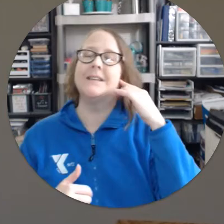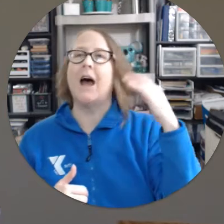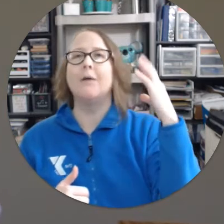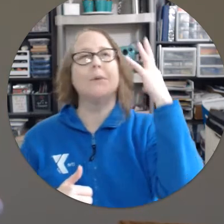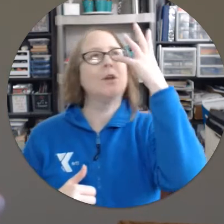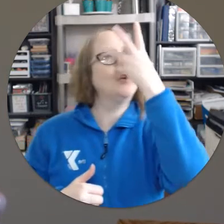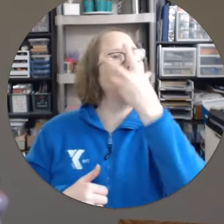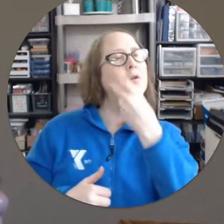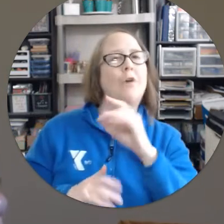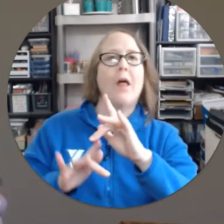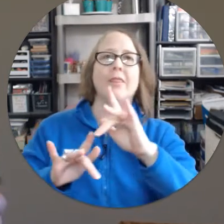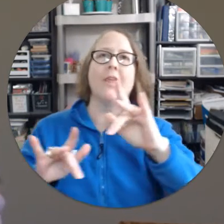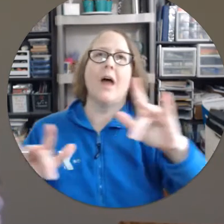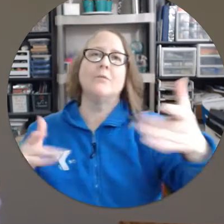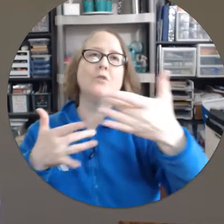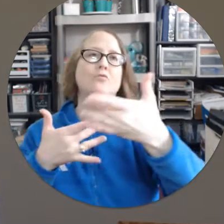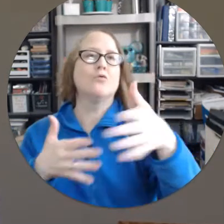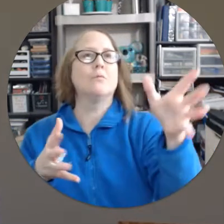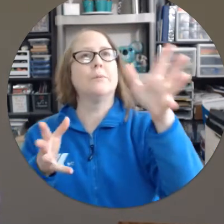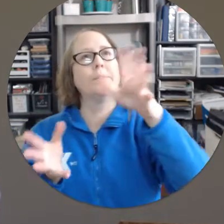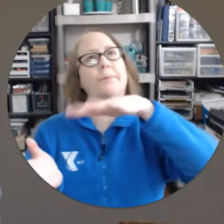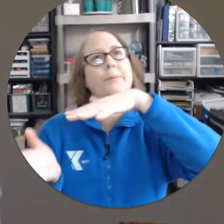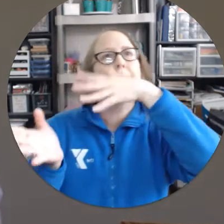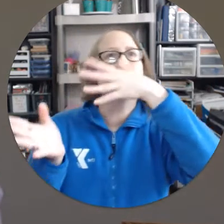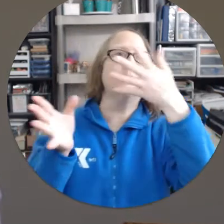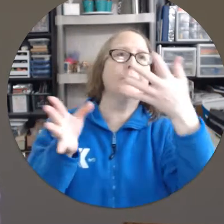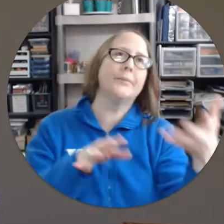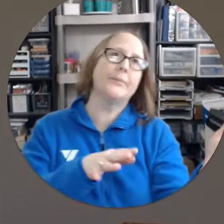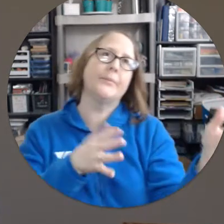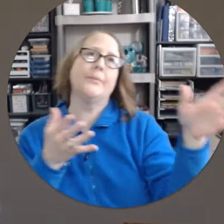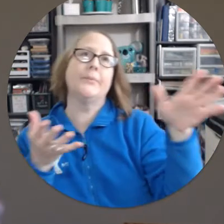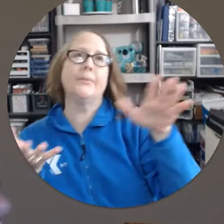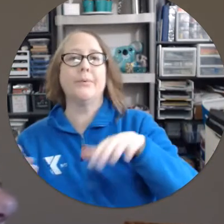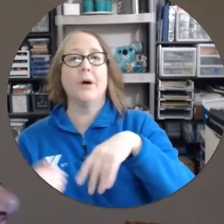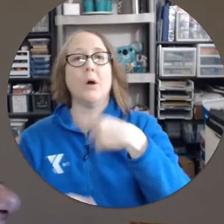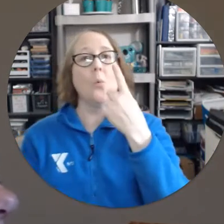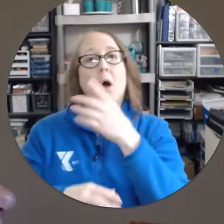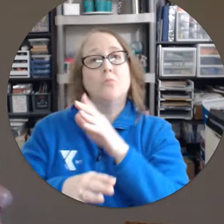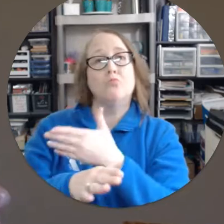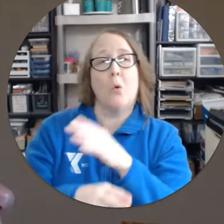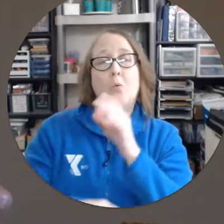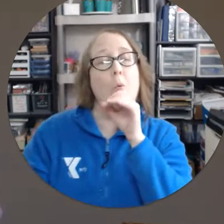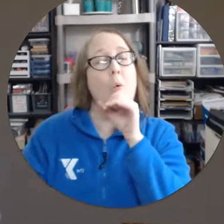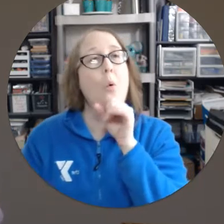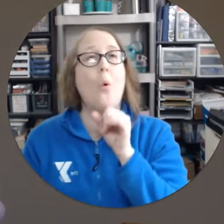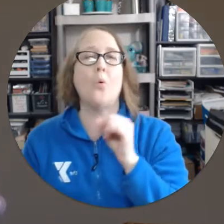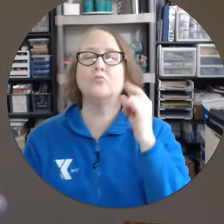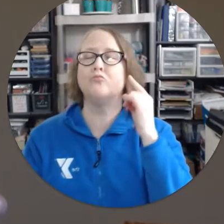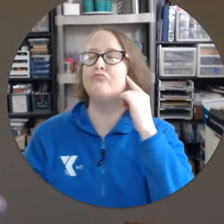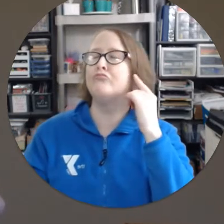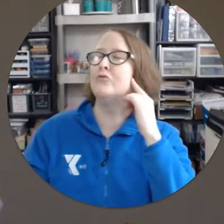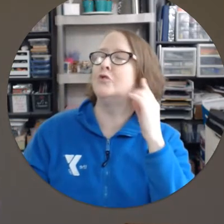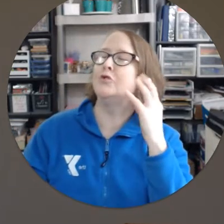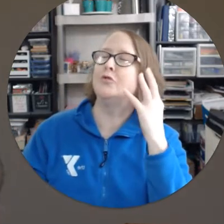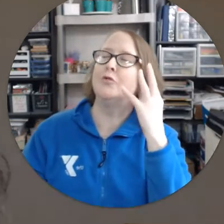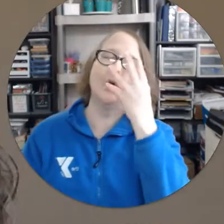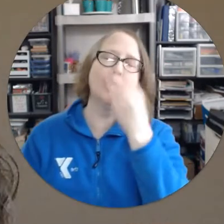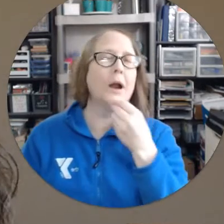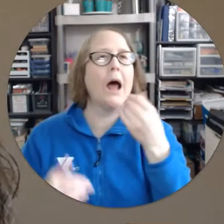room. One song that is an old tune sounded so pretty, I played